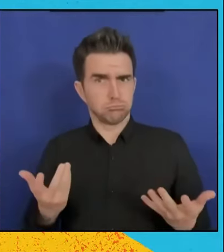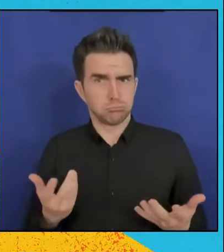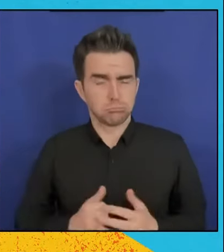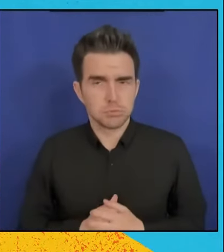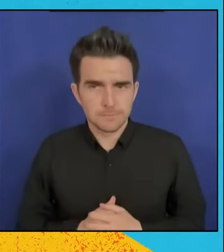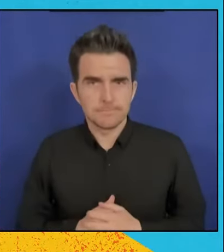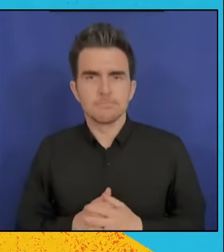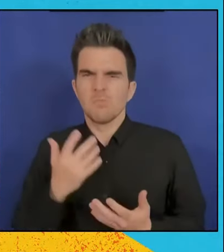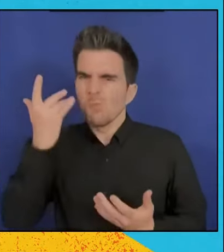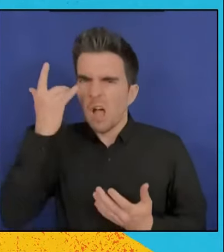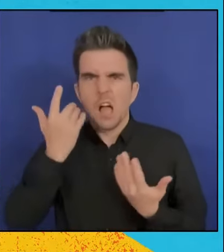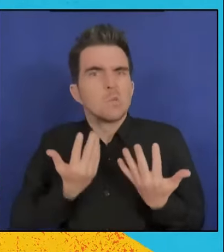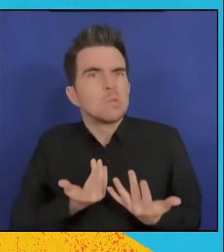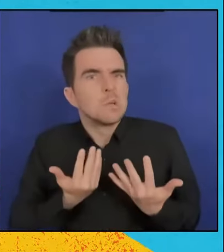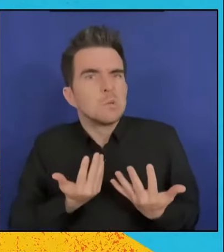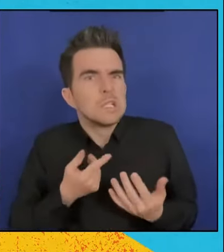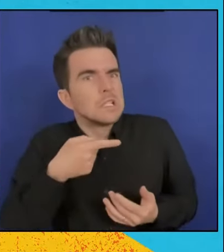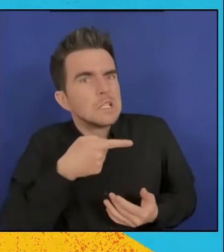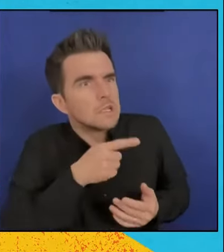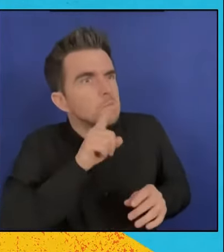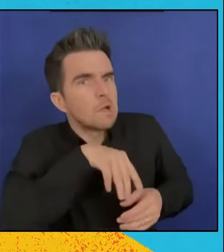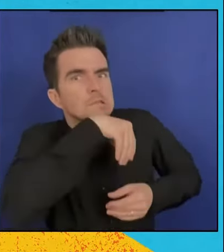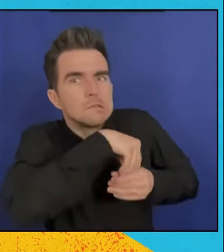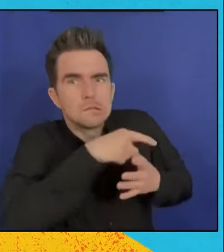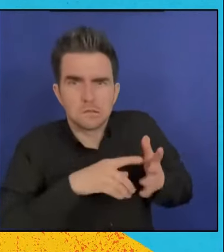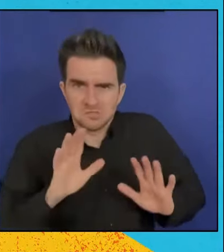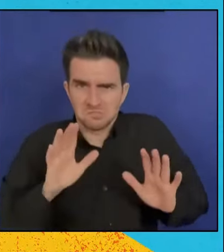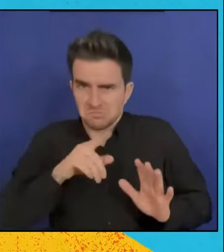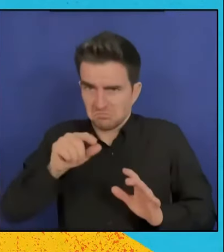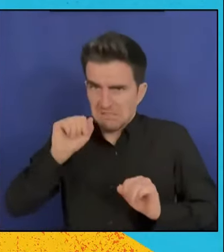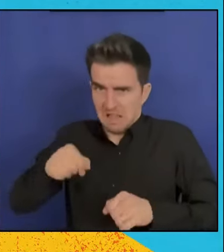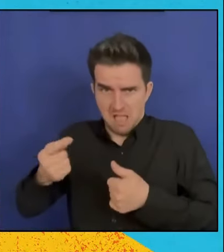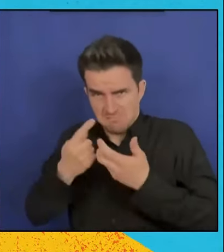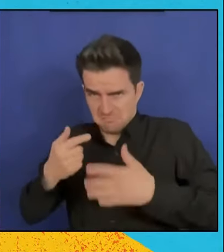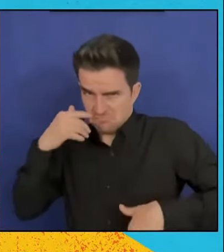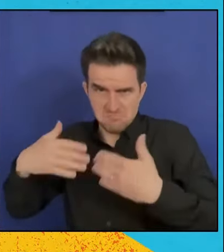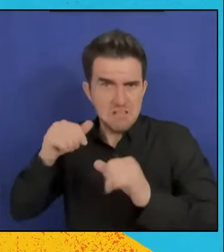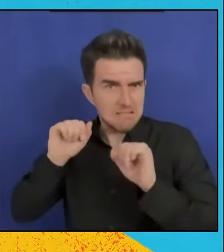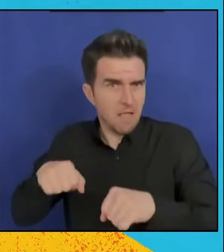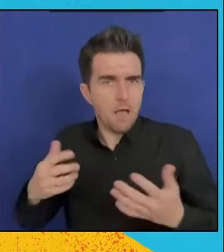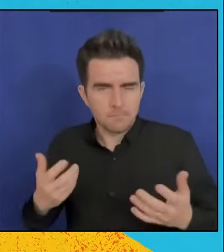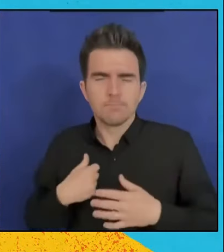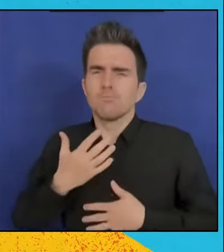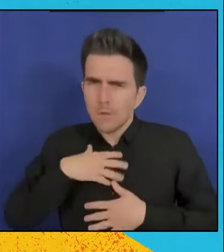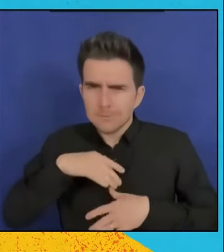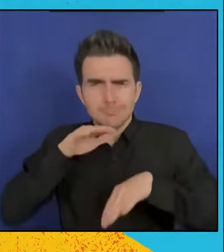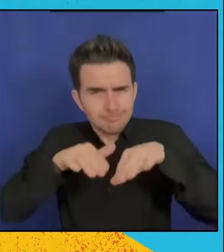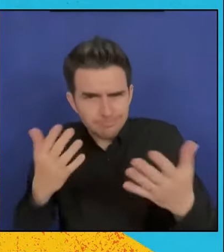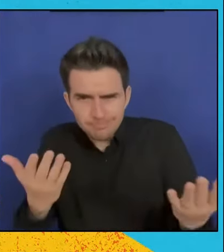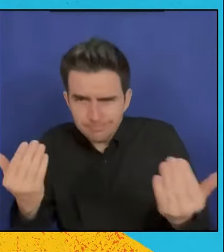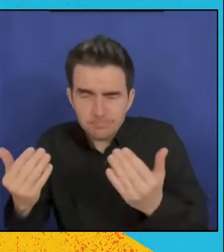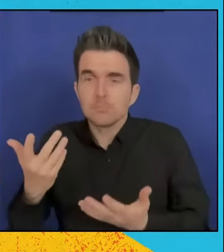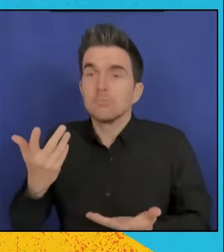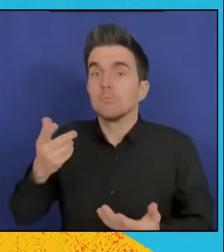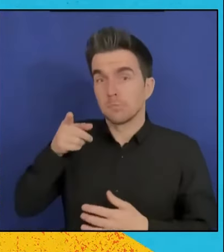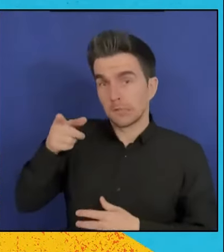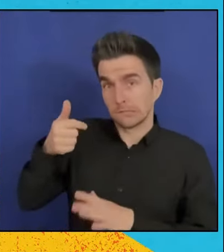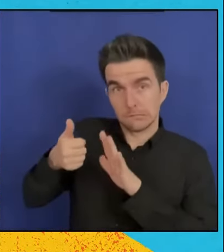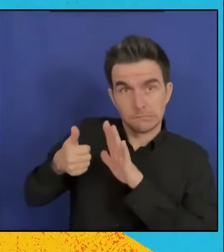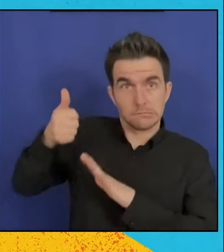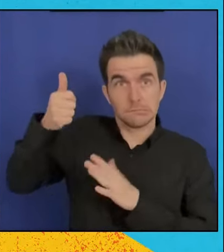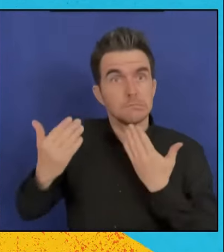could not join us today, but they will hear us. Let's begin by letting all the powerful people in this building